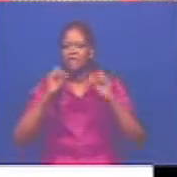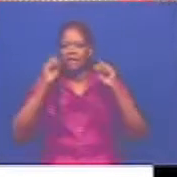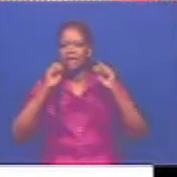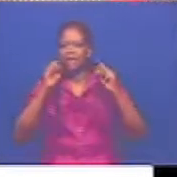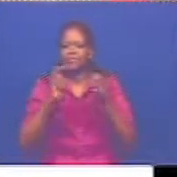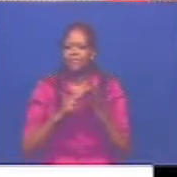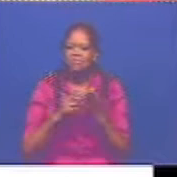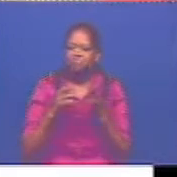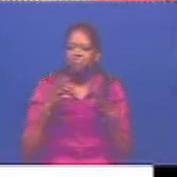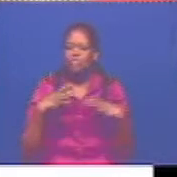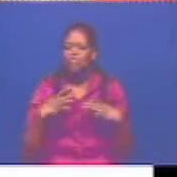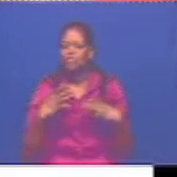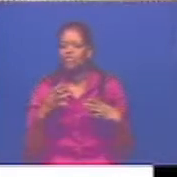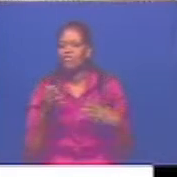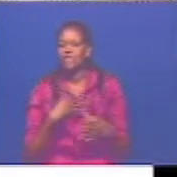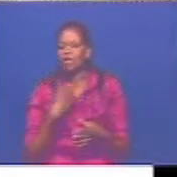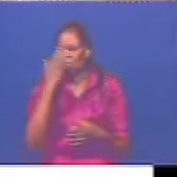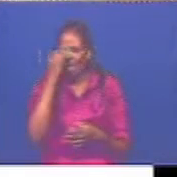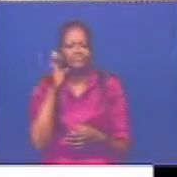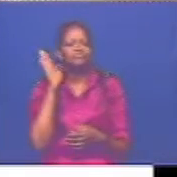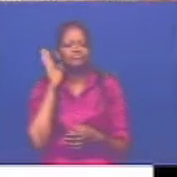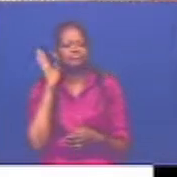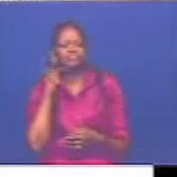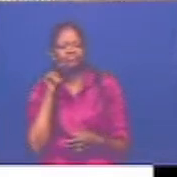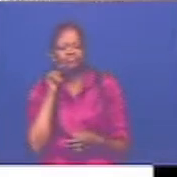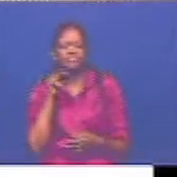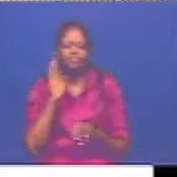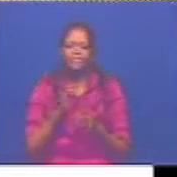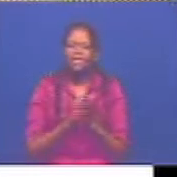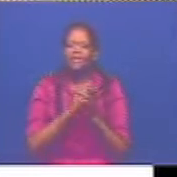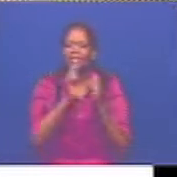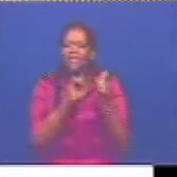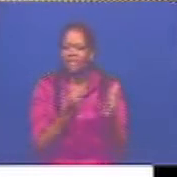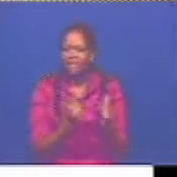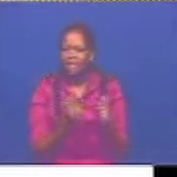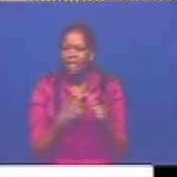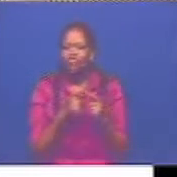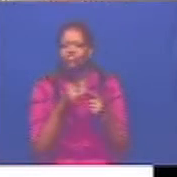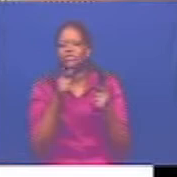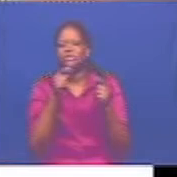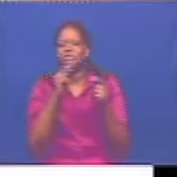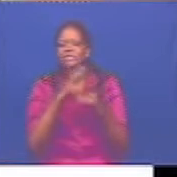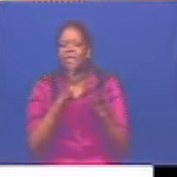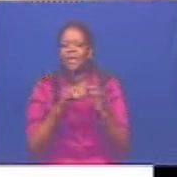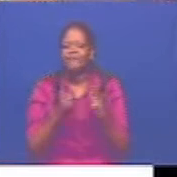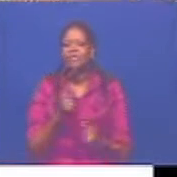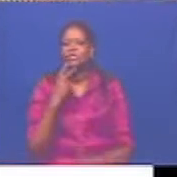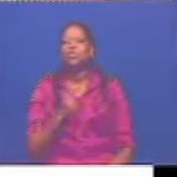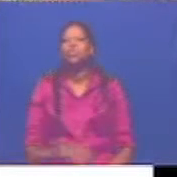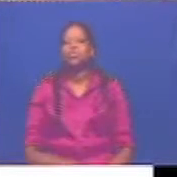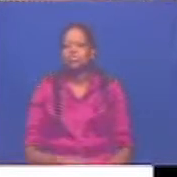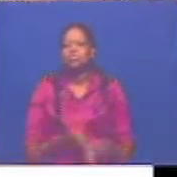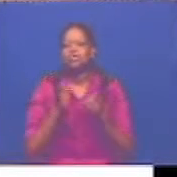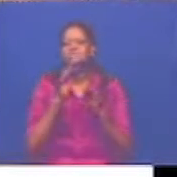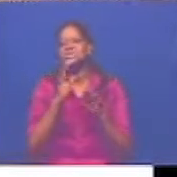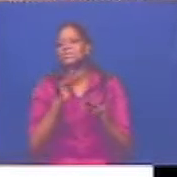consume music ya Nigeria sana na tuseme bongo na huko nje. So wewe kama msanii pia utaangalia nisipofanya bongo hizi